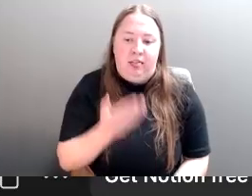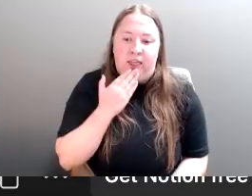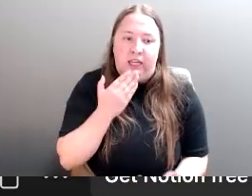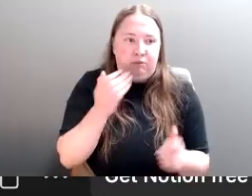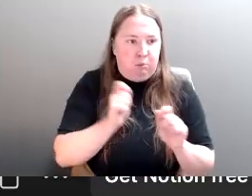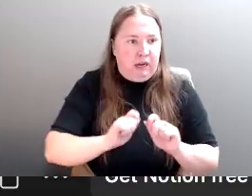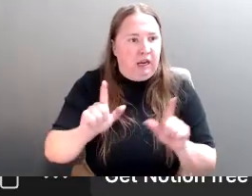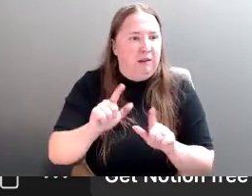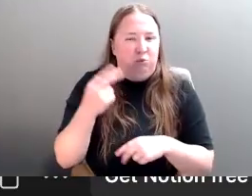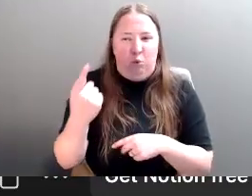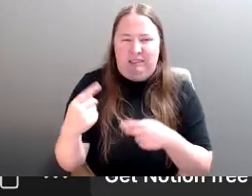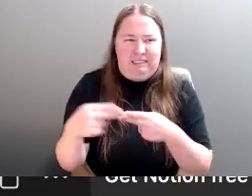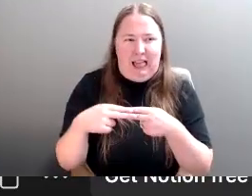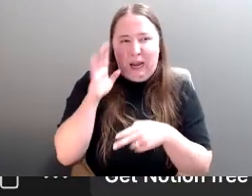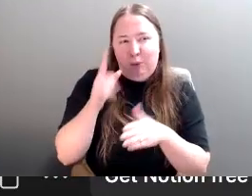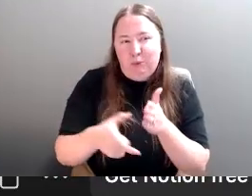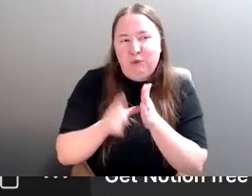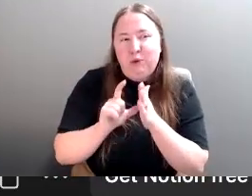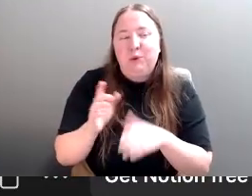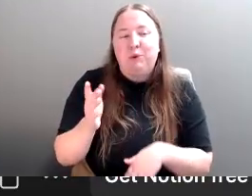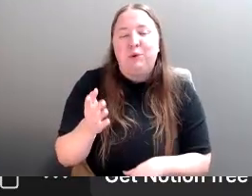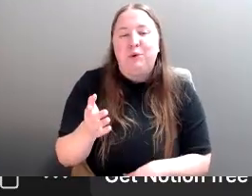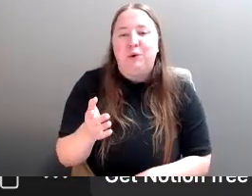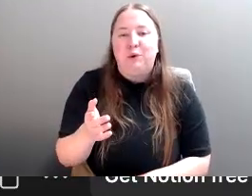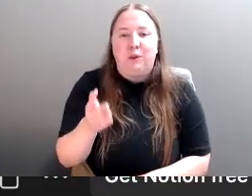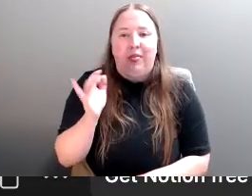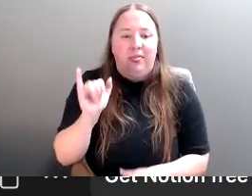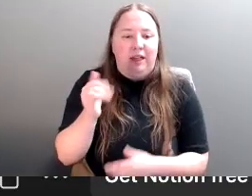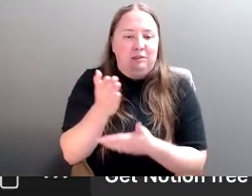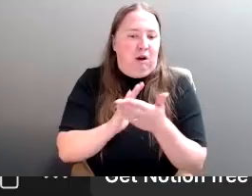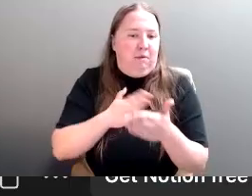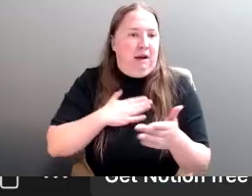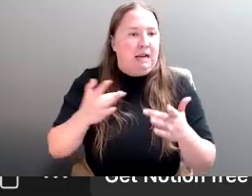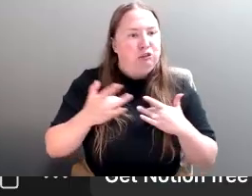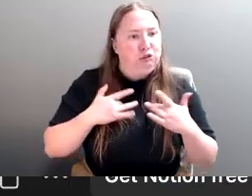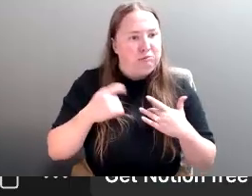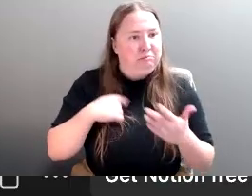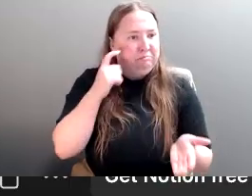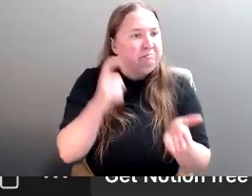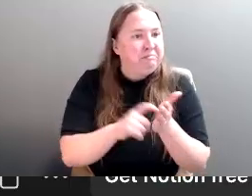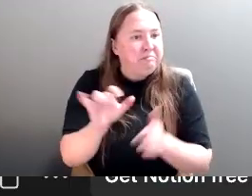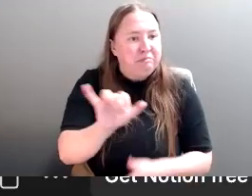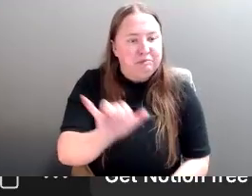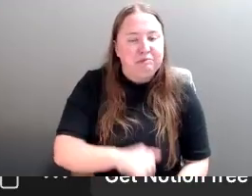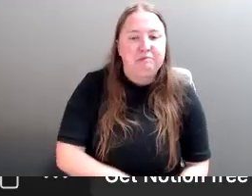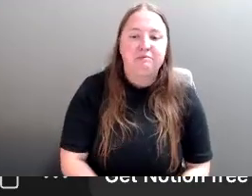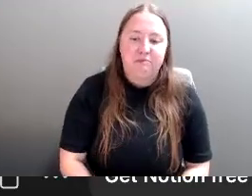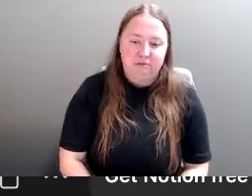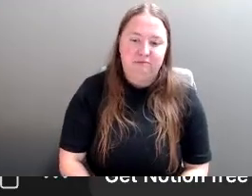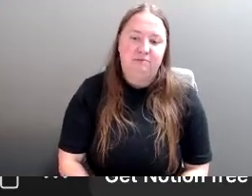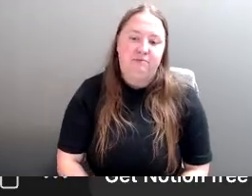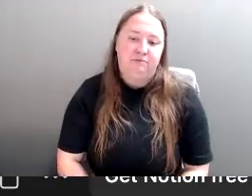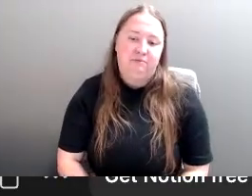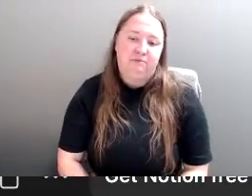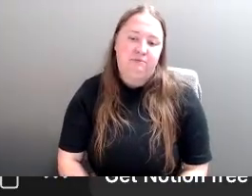about one of the slides that I'm going to go over because that's part of the concern that I see as well. And,